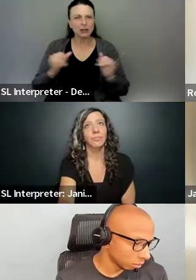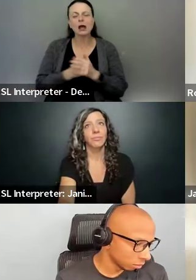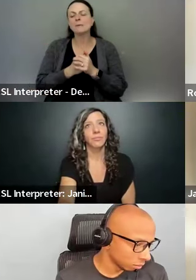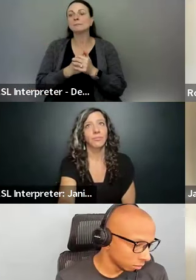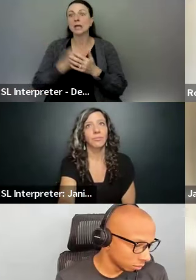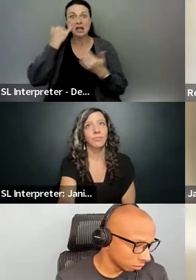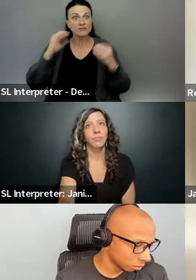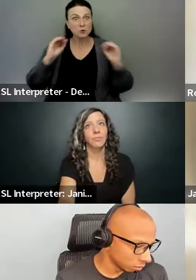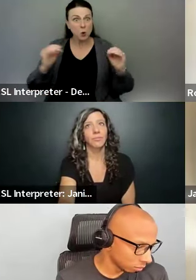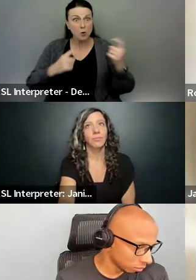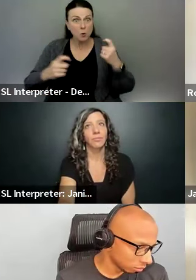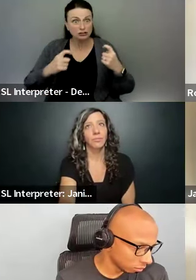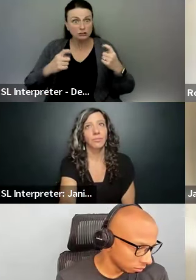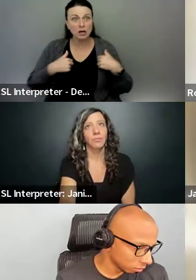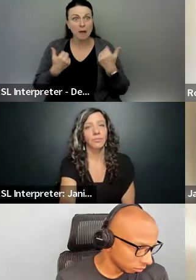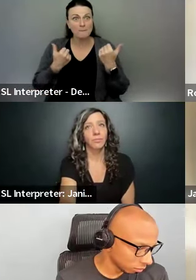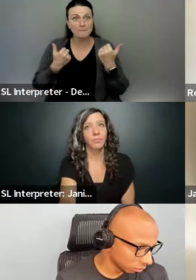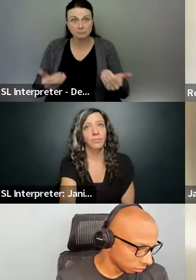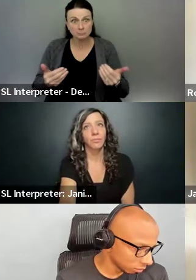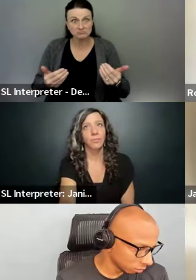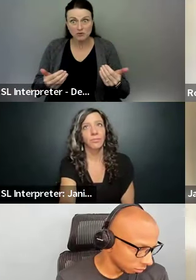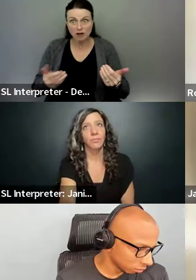If there are no questions, I would move to the next point.